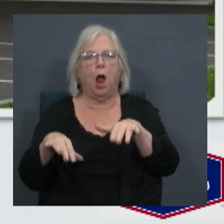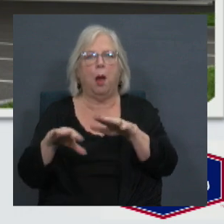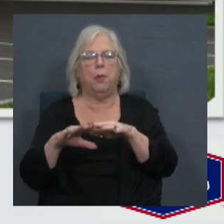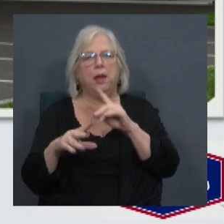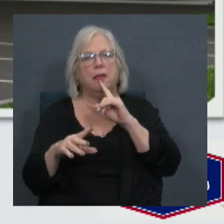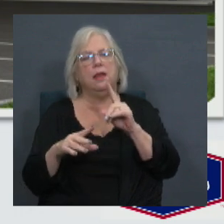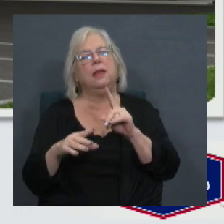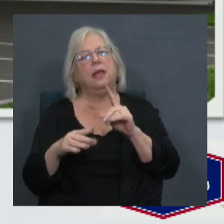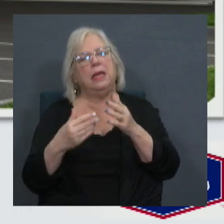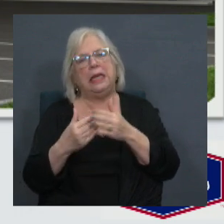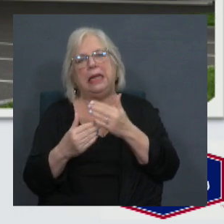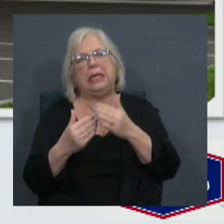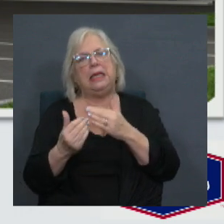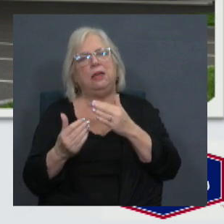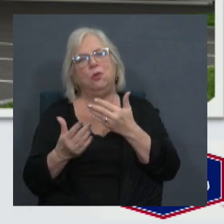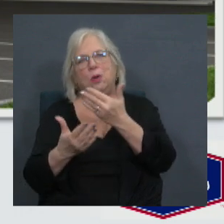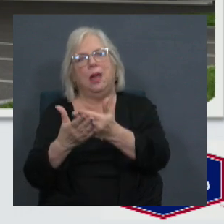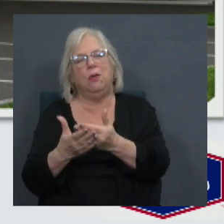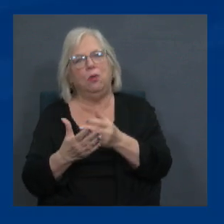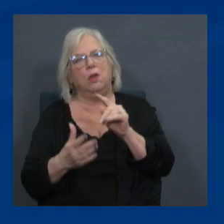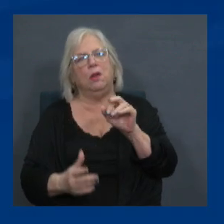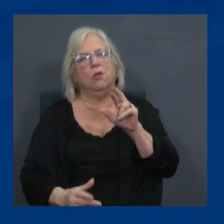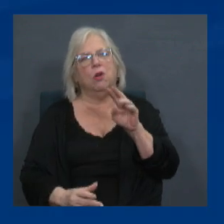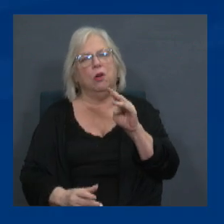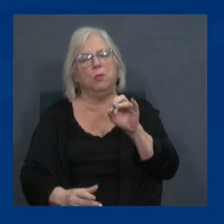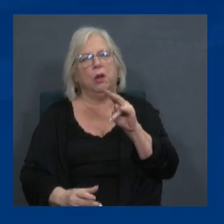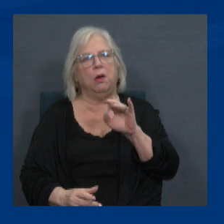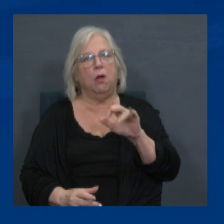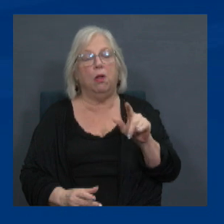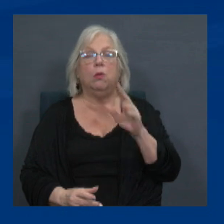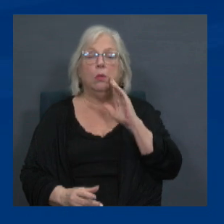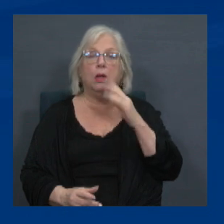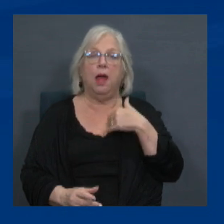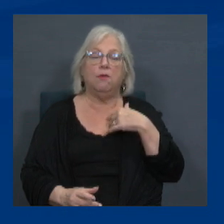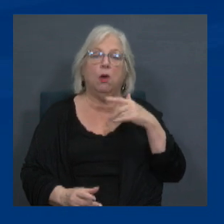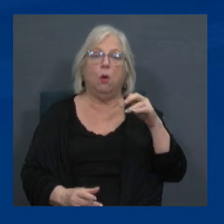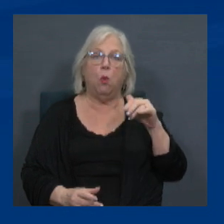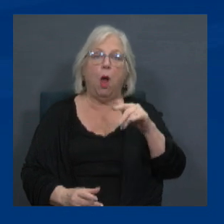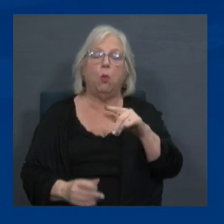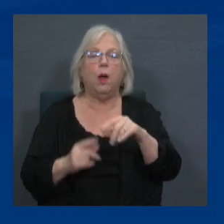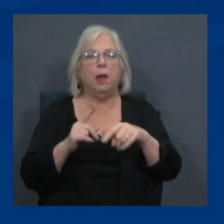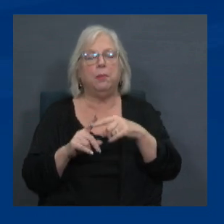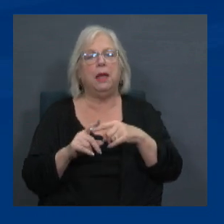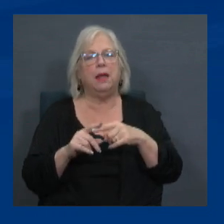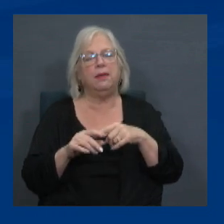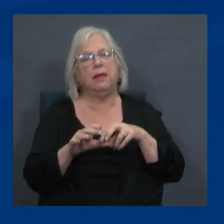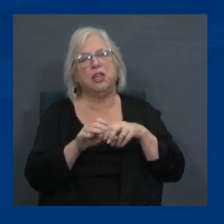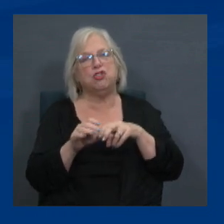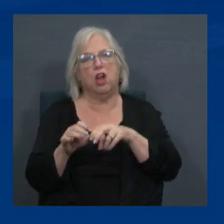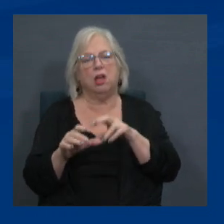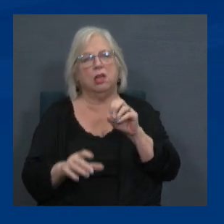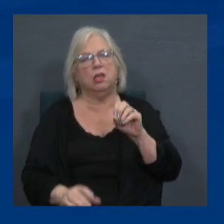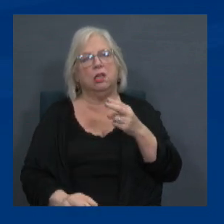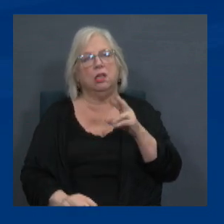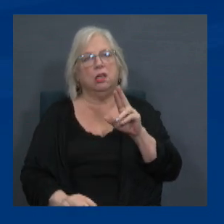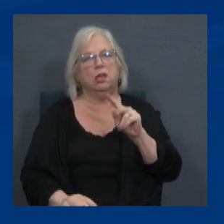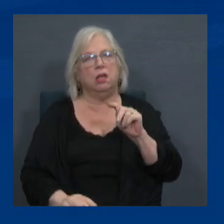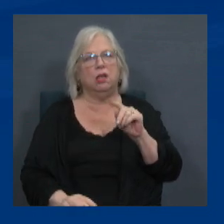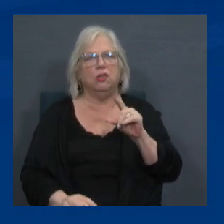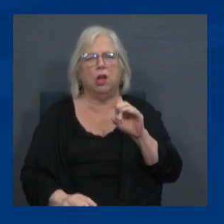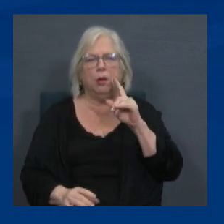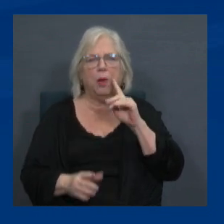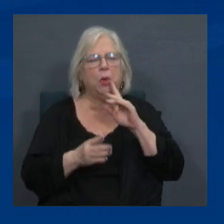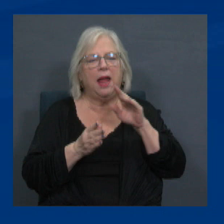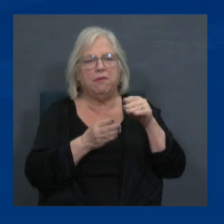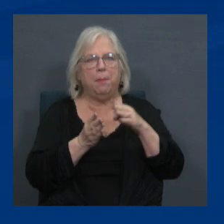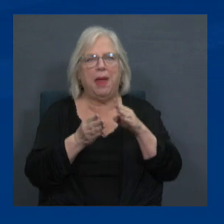to the terminal. There'll be actually a walkway, and there'll also be a shuttle, but it will have a path right to